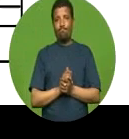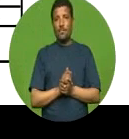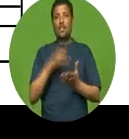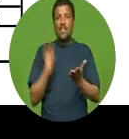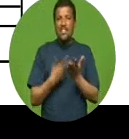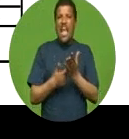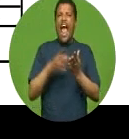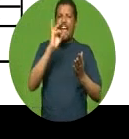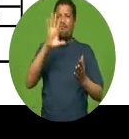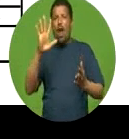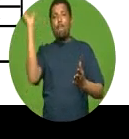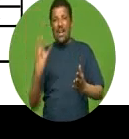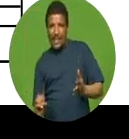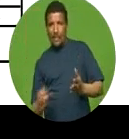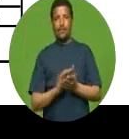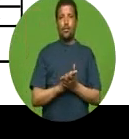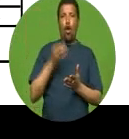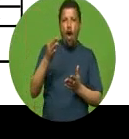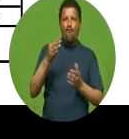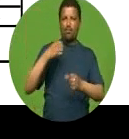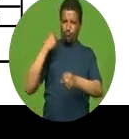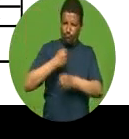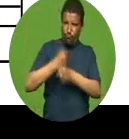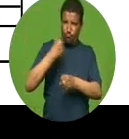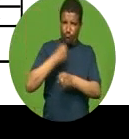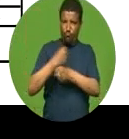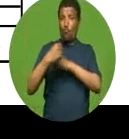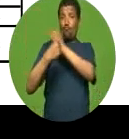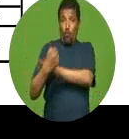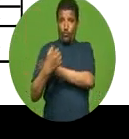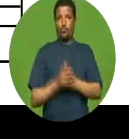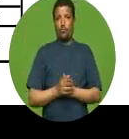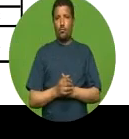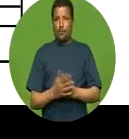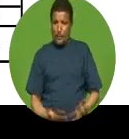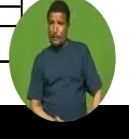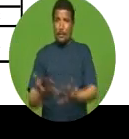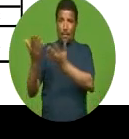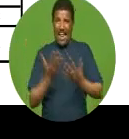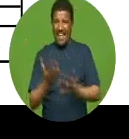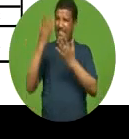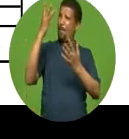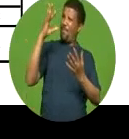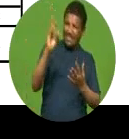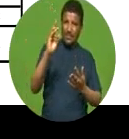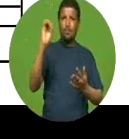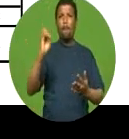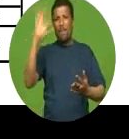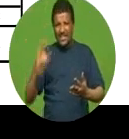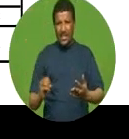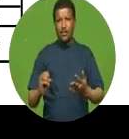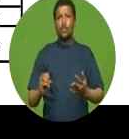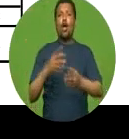about 85% of the labor force, supplied about 70% of